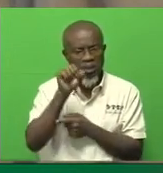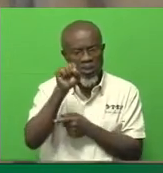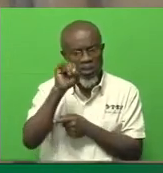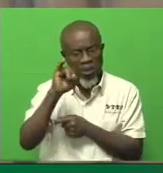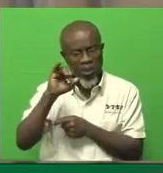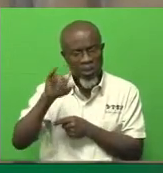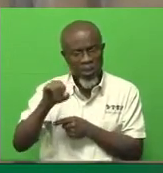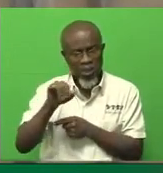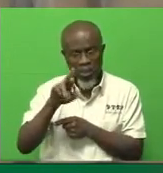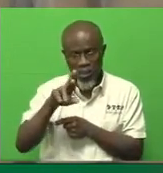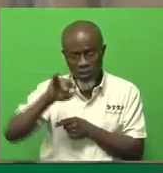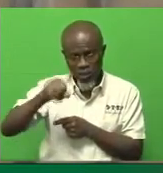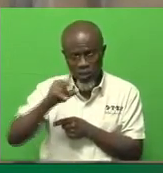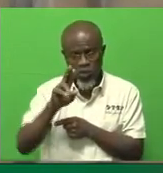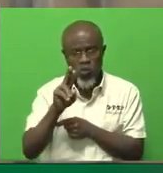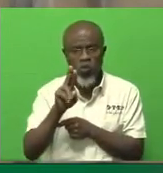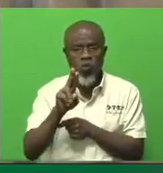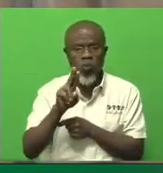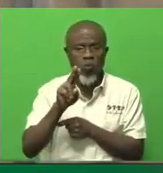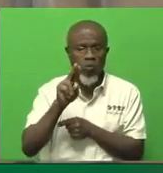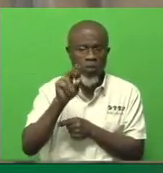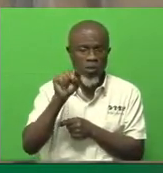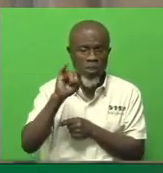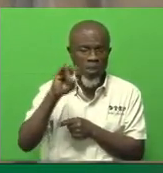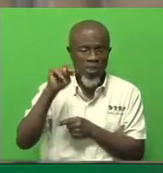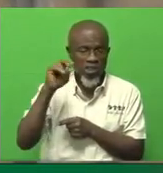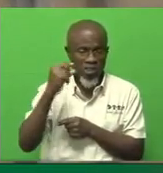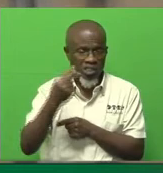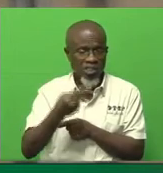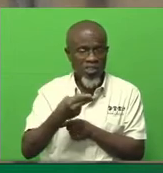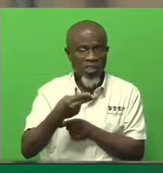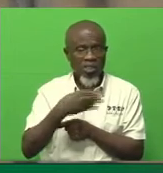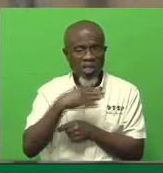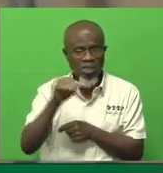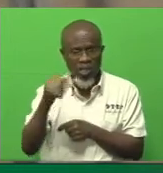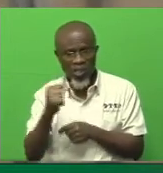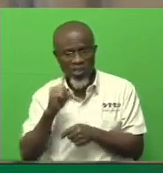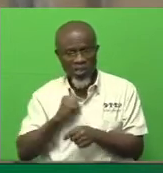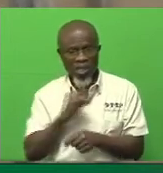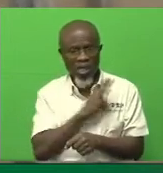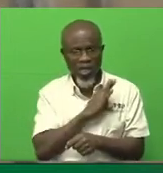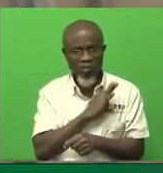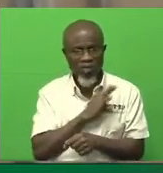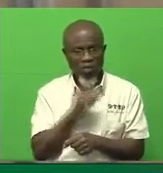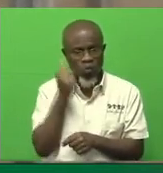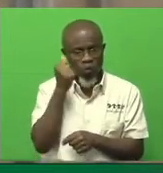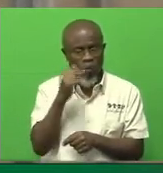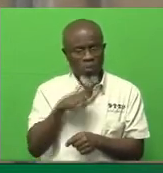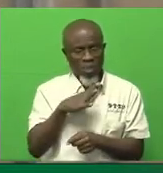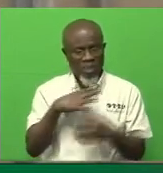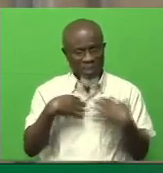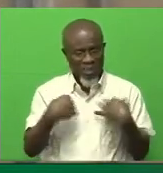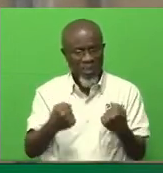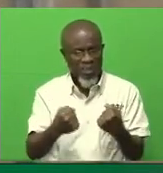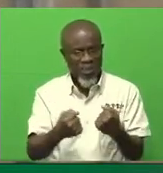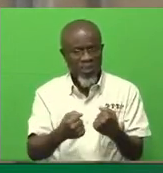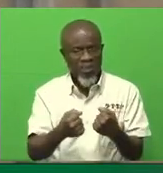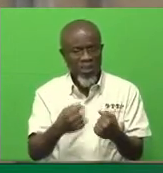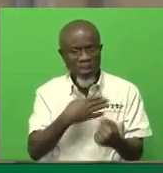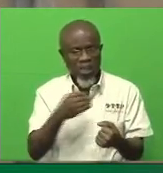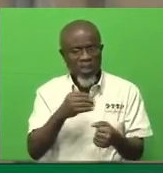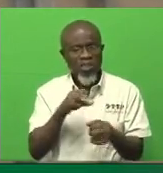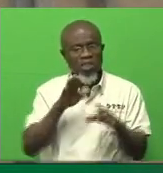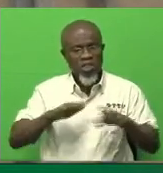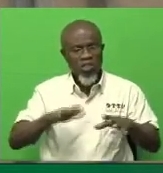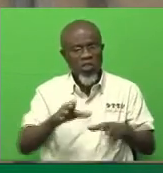and all at the directorate of women's health because the directorate of women's health and children that